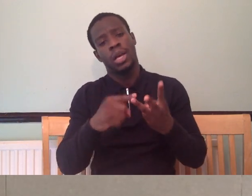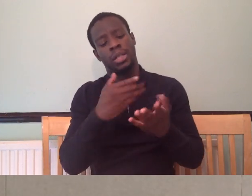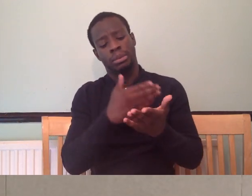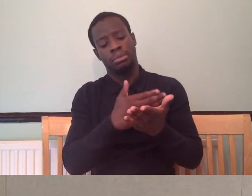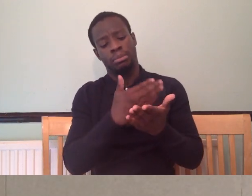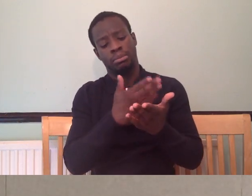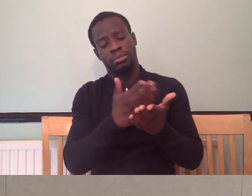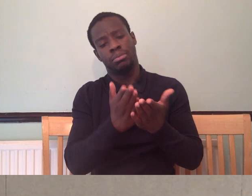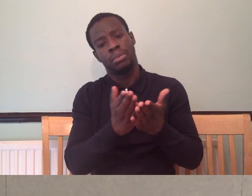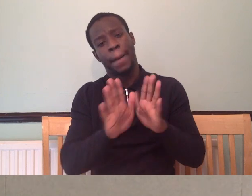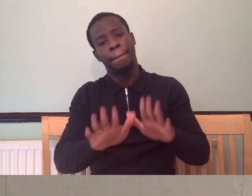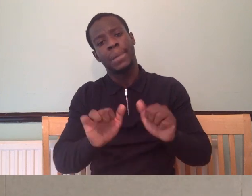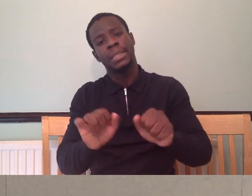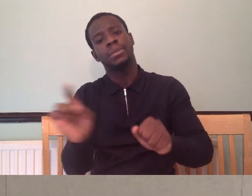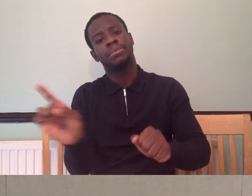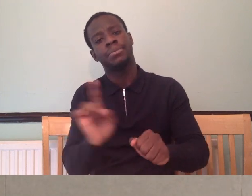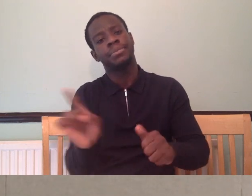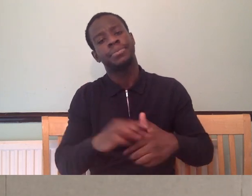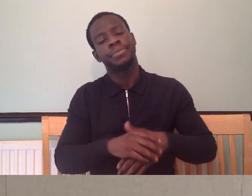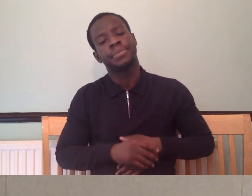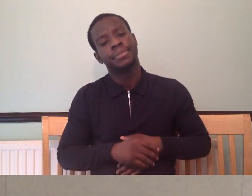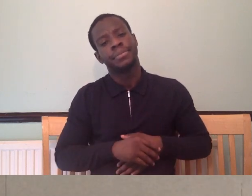blessing that I want us to see this morning